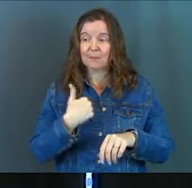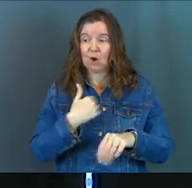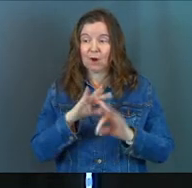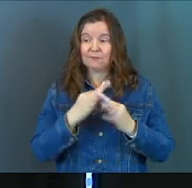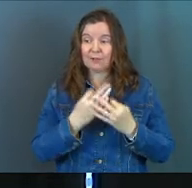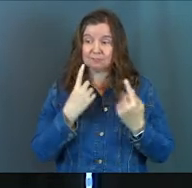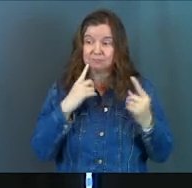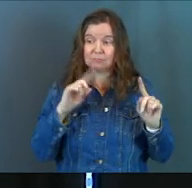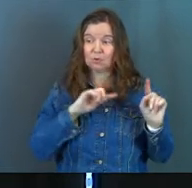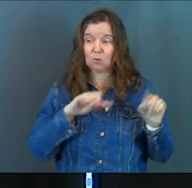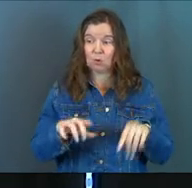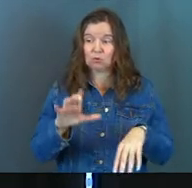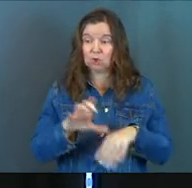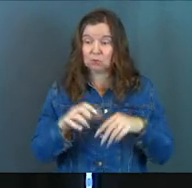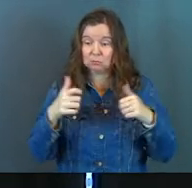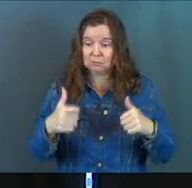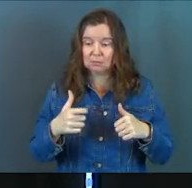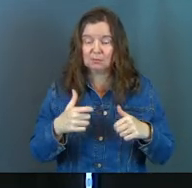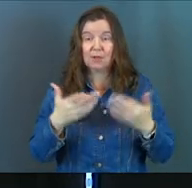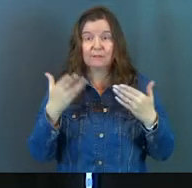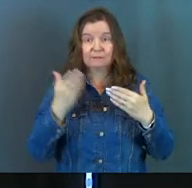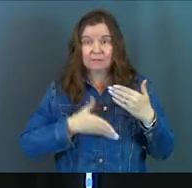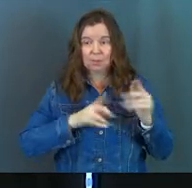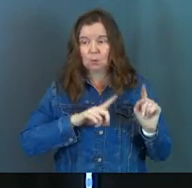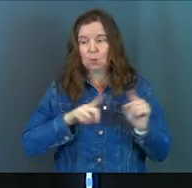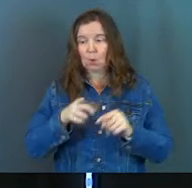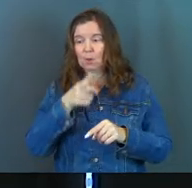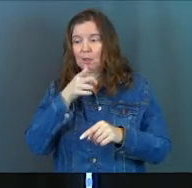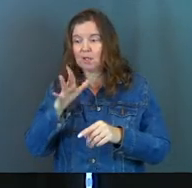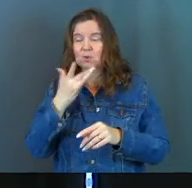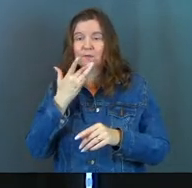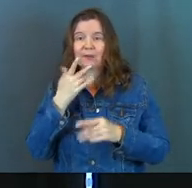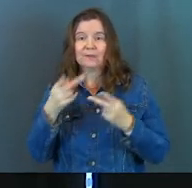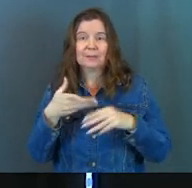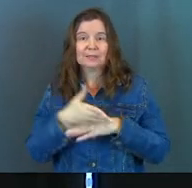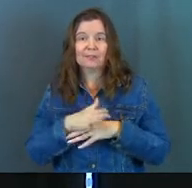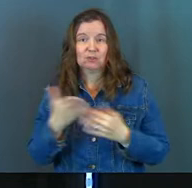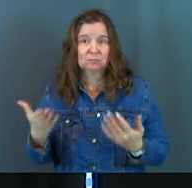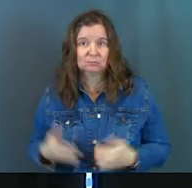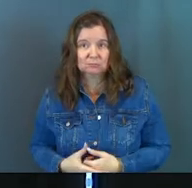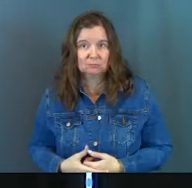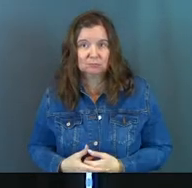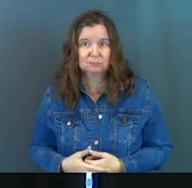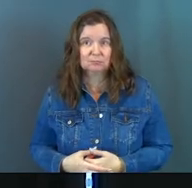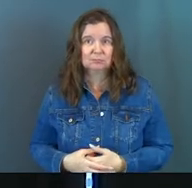our family gets to church, we're all going to go out to lunch at your favorite place afterward.